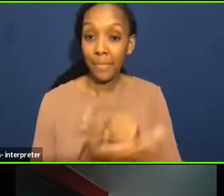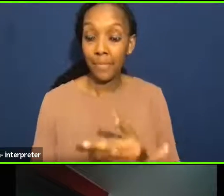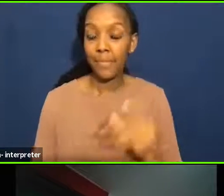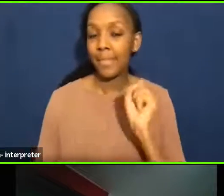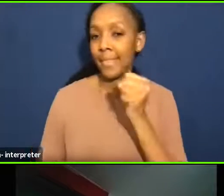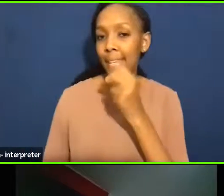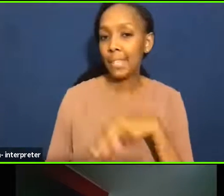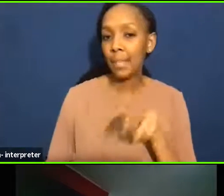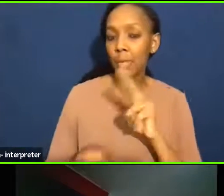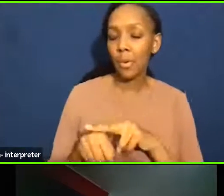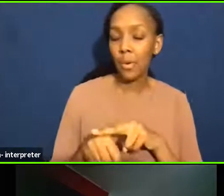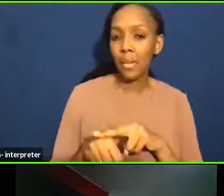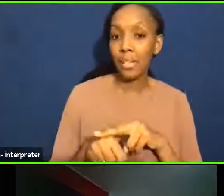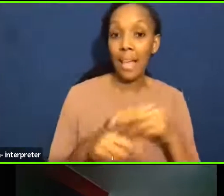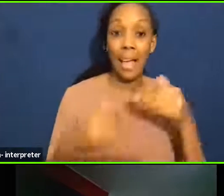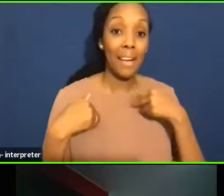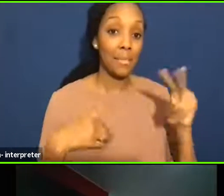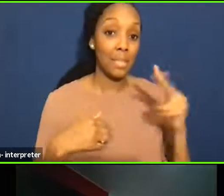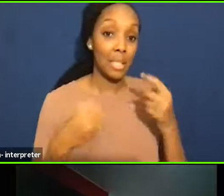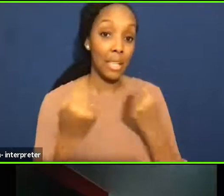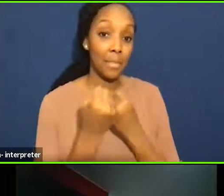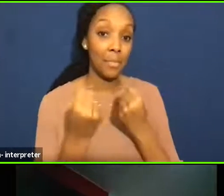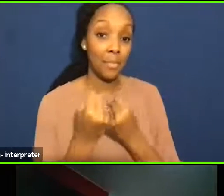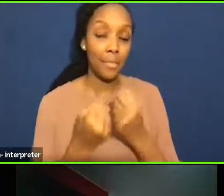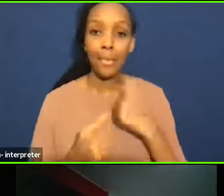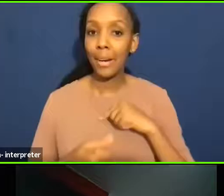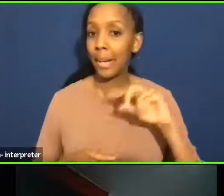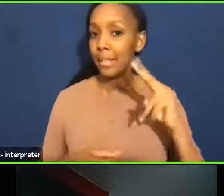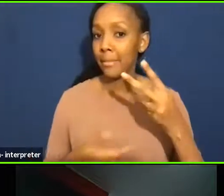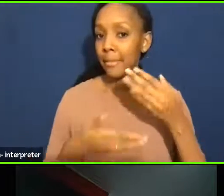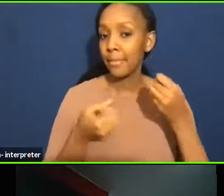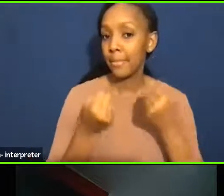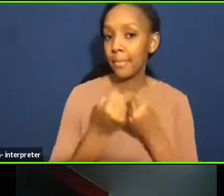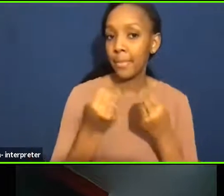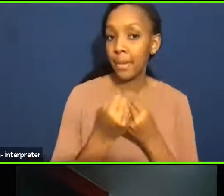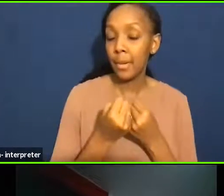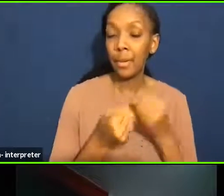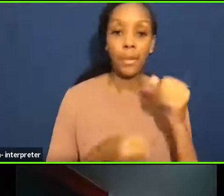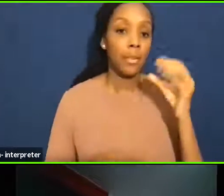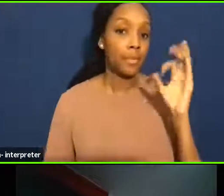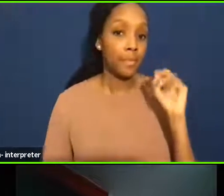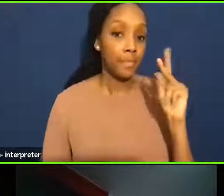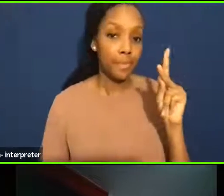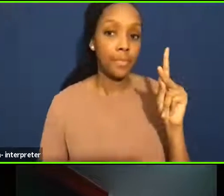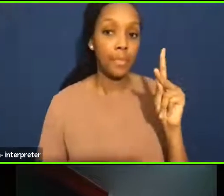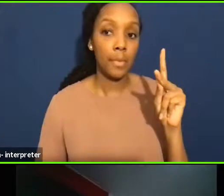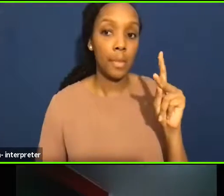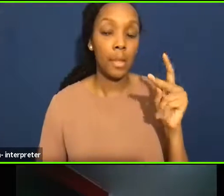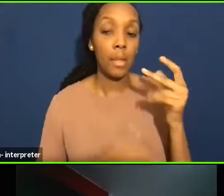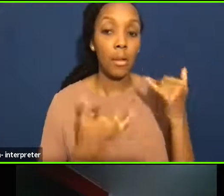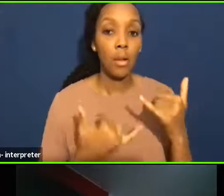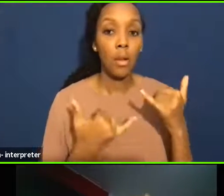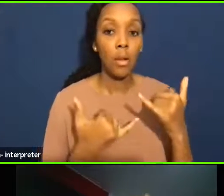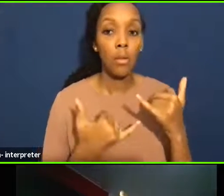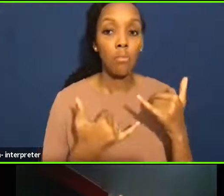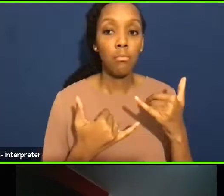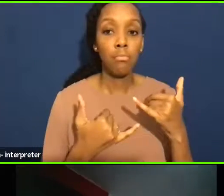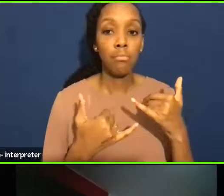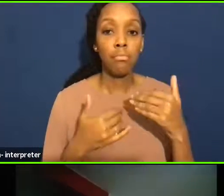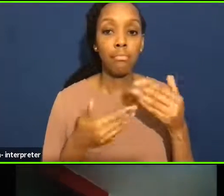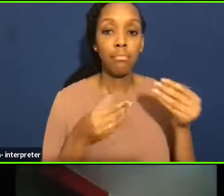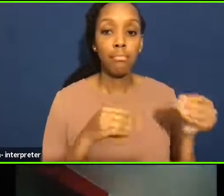Is there a second? Second. Okay, this piece will be tabled to the Governing Docs